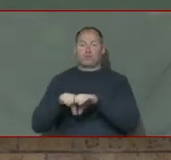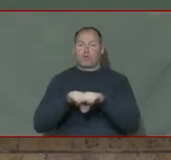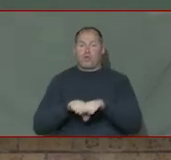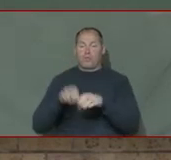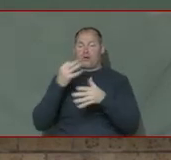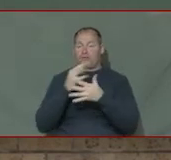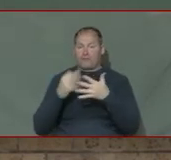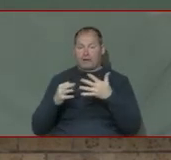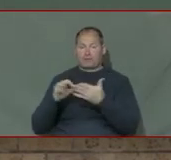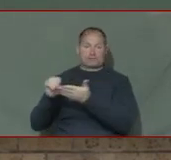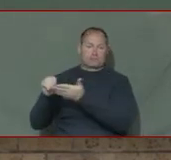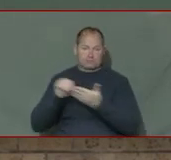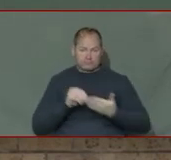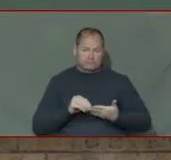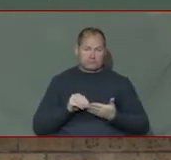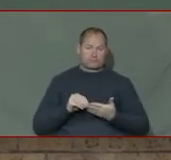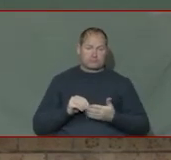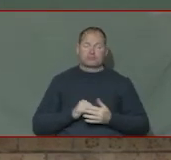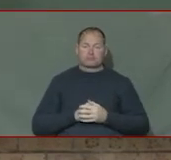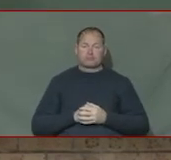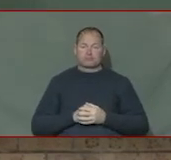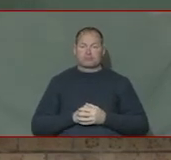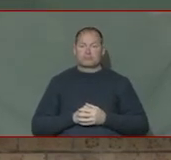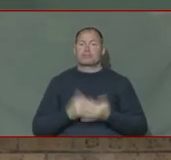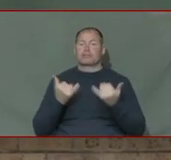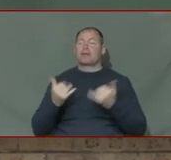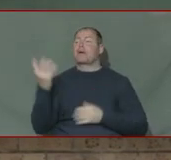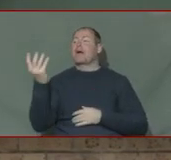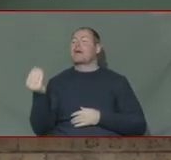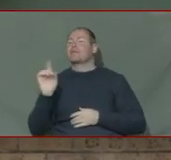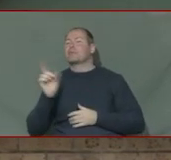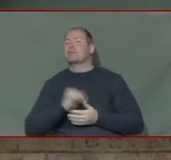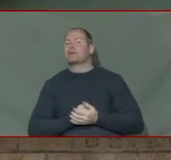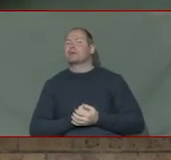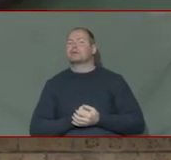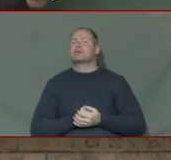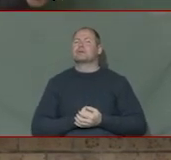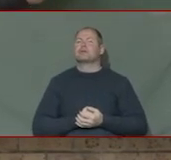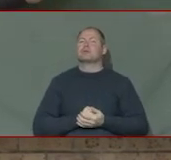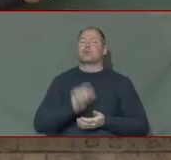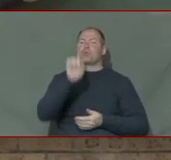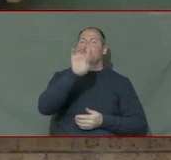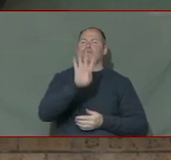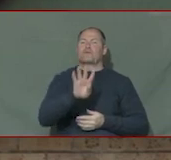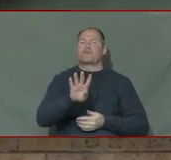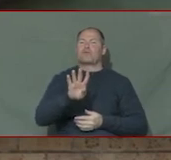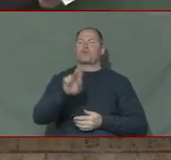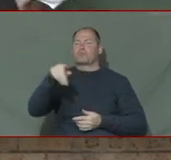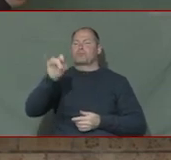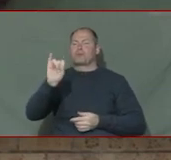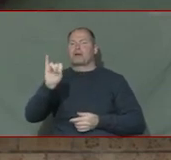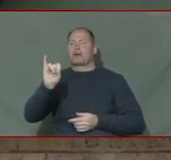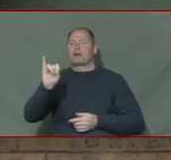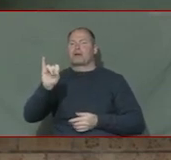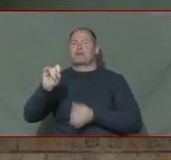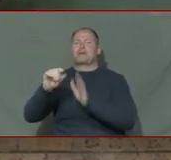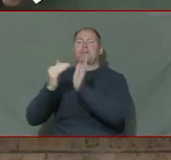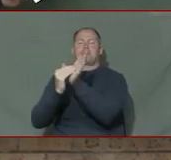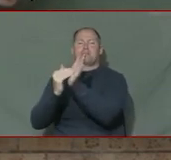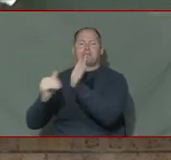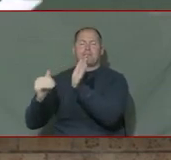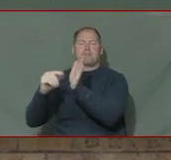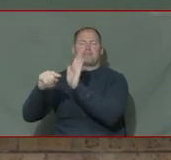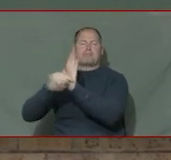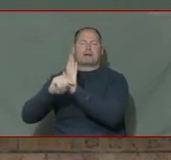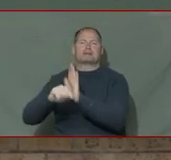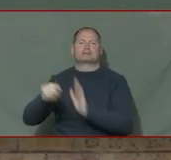is x minus x squared. And what am I left with? A quarter pi minus a half. And that I simplify by